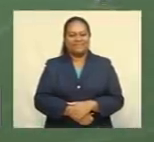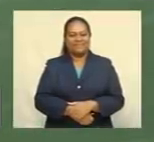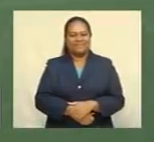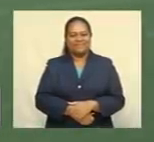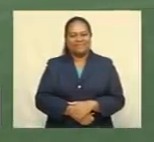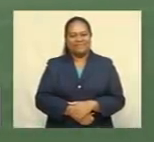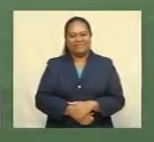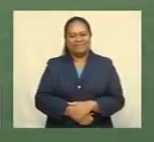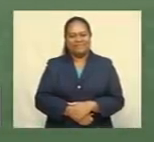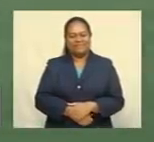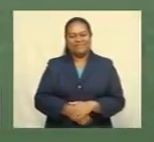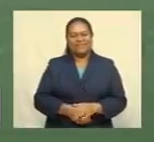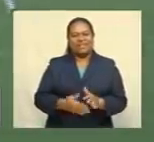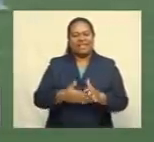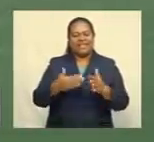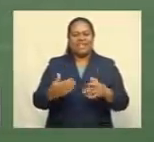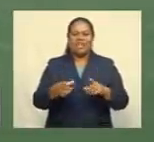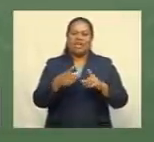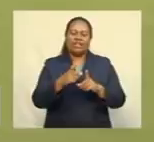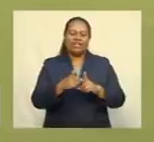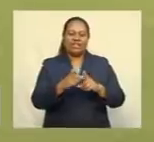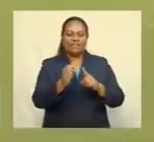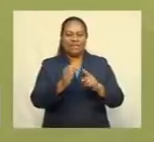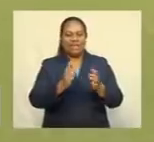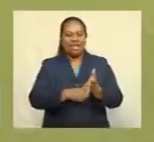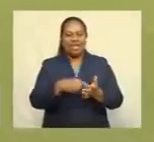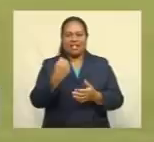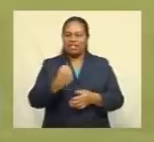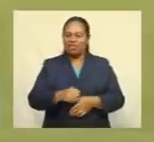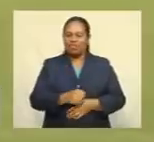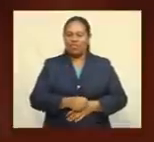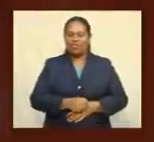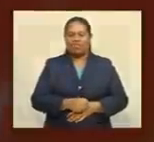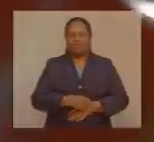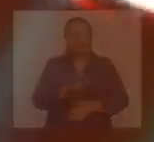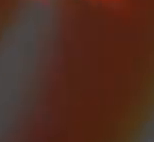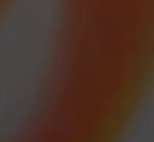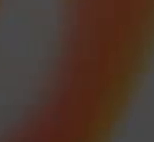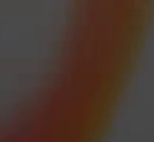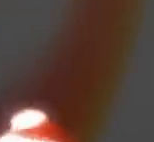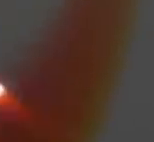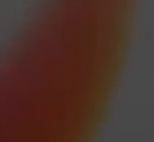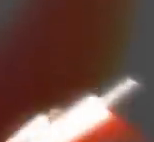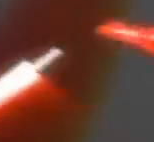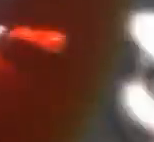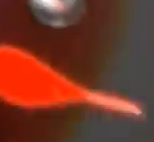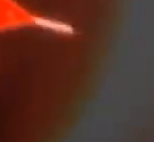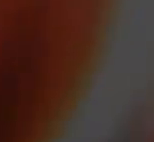And no DPL for 2 weekends. This and more coming up.